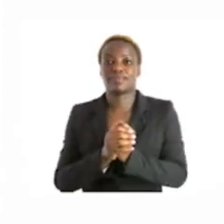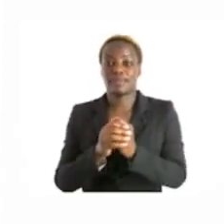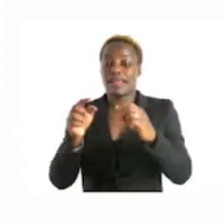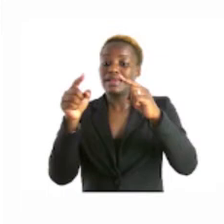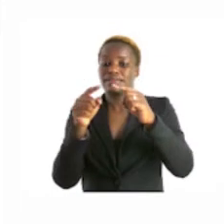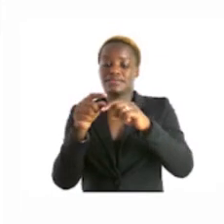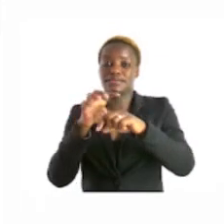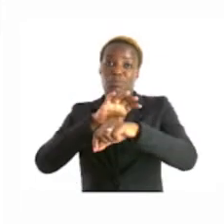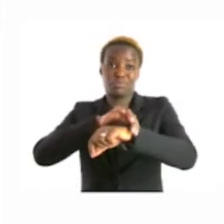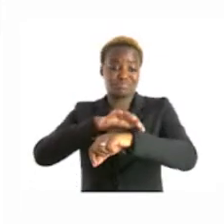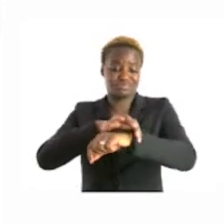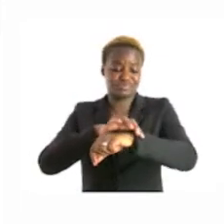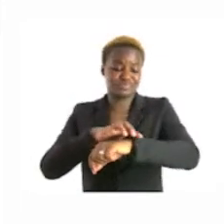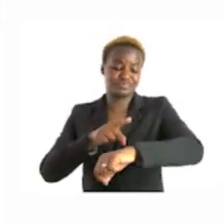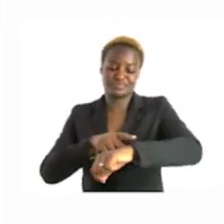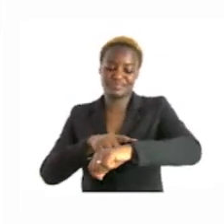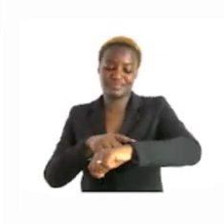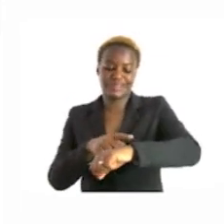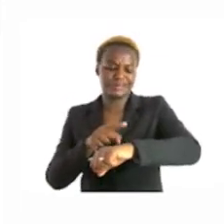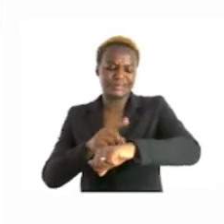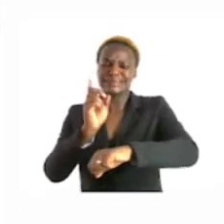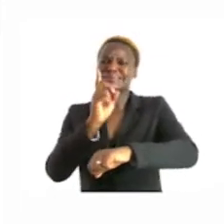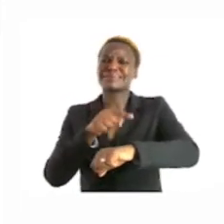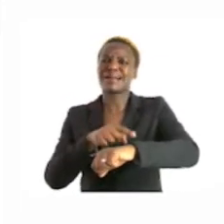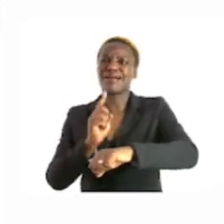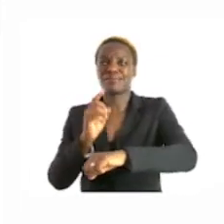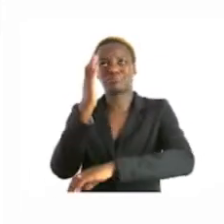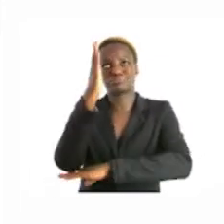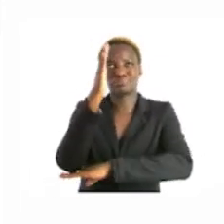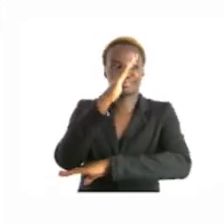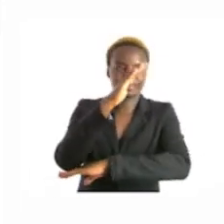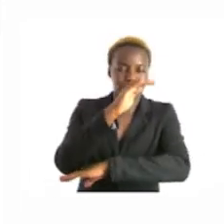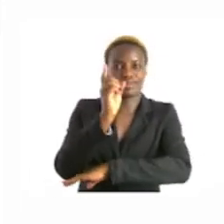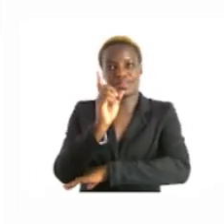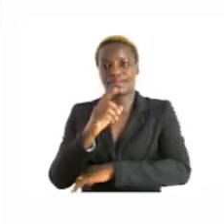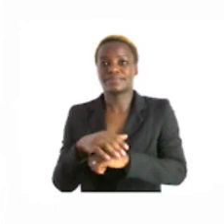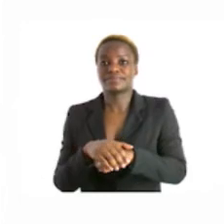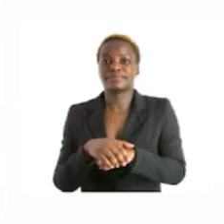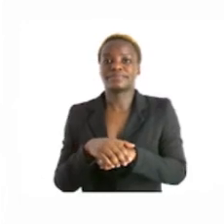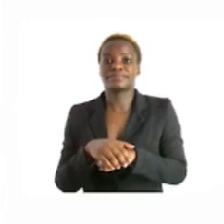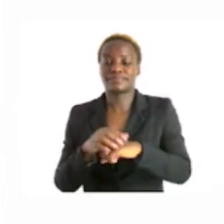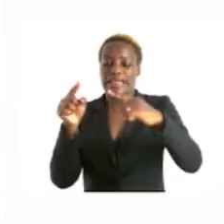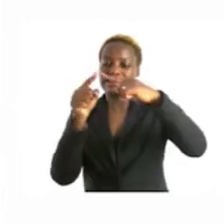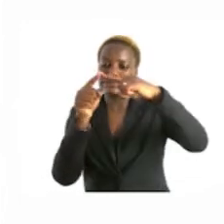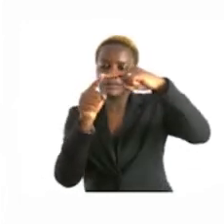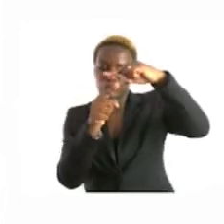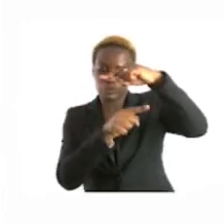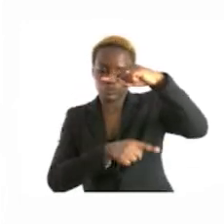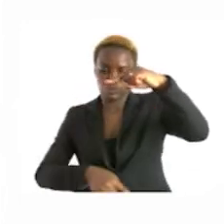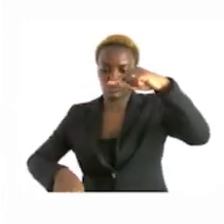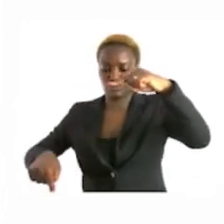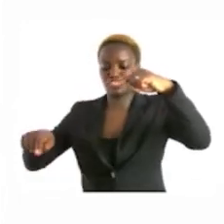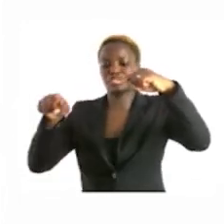on our wrist to tell time. All right, it's very important. It's a round shape. Do you